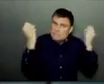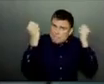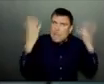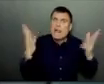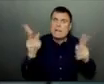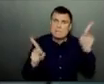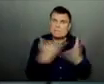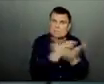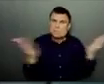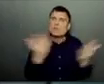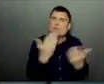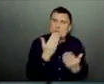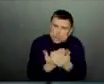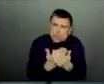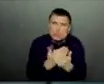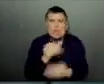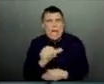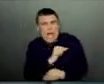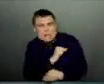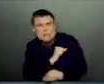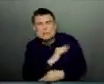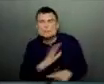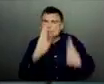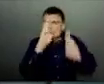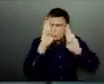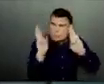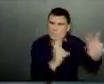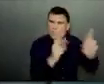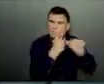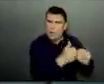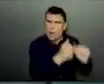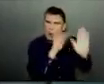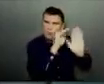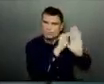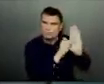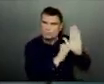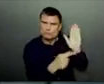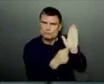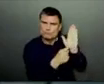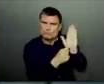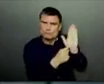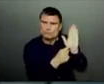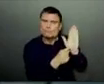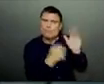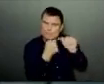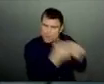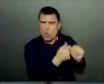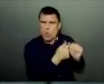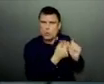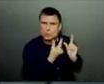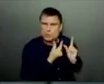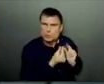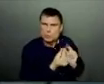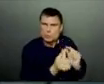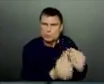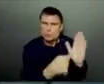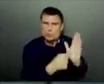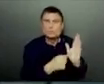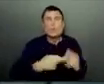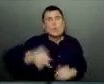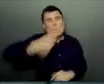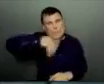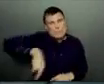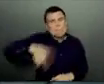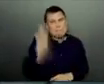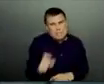By staying local, keeping our circle small and following provincial health orders, I know we will start this new year